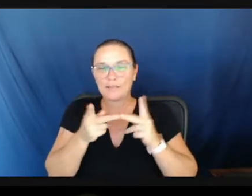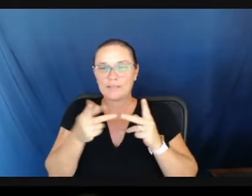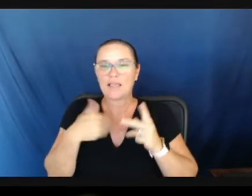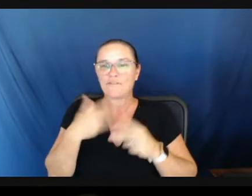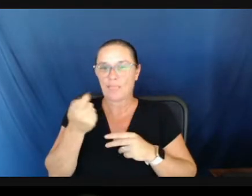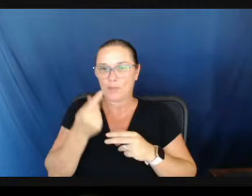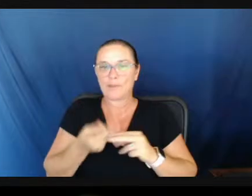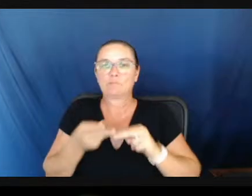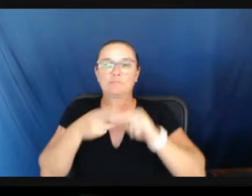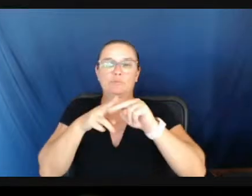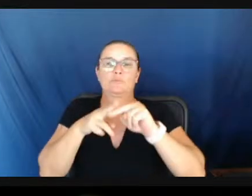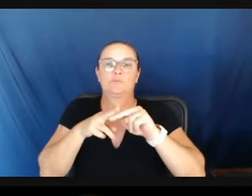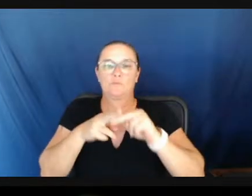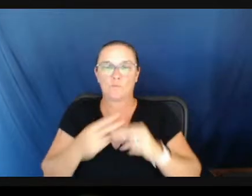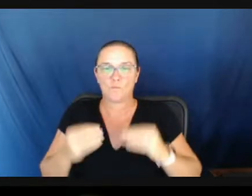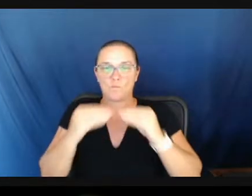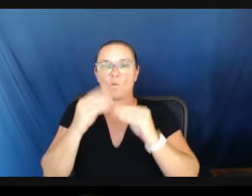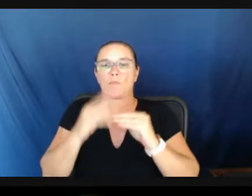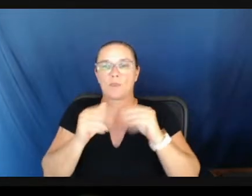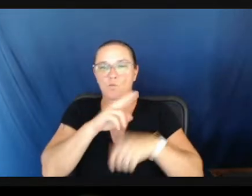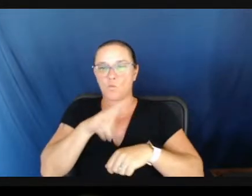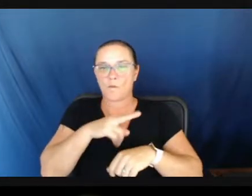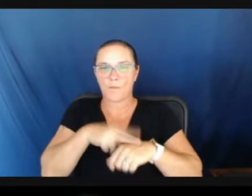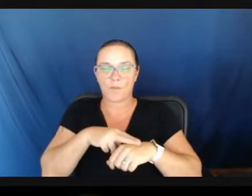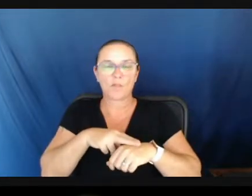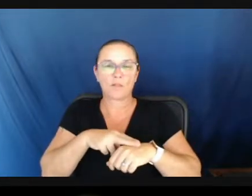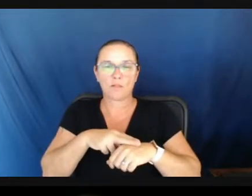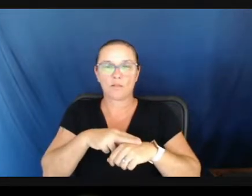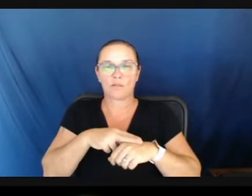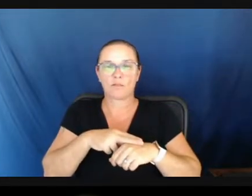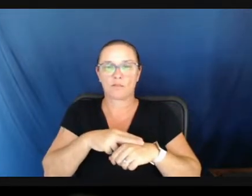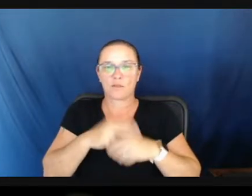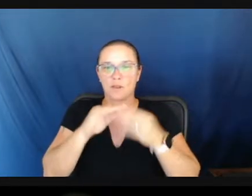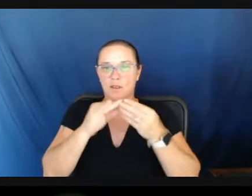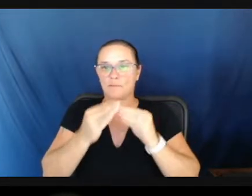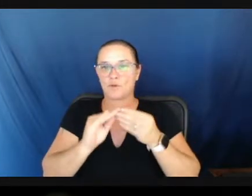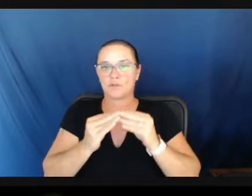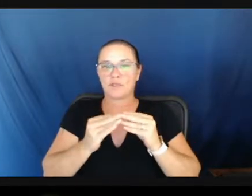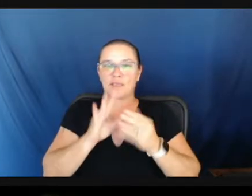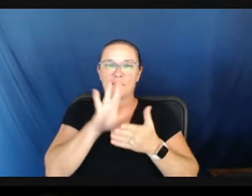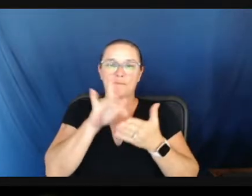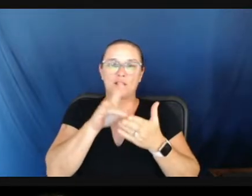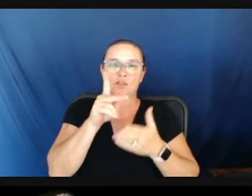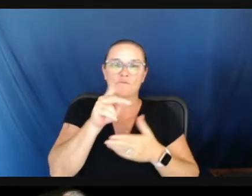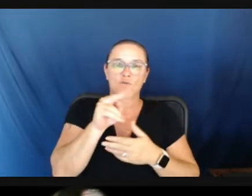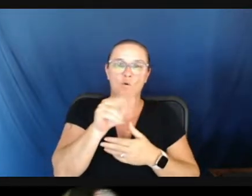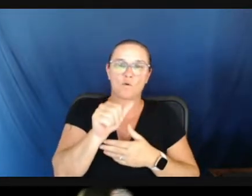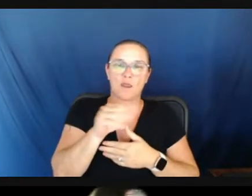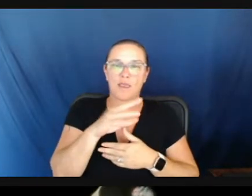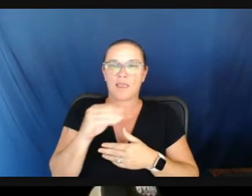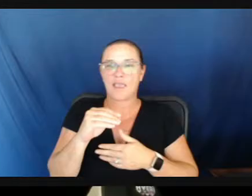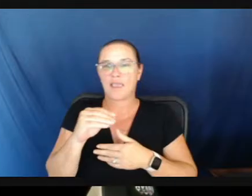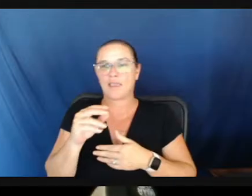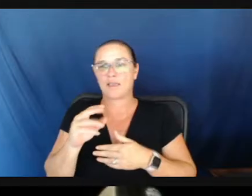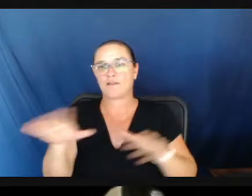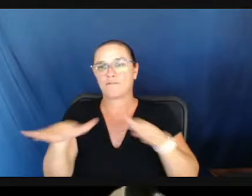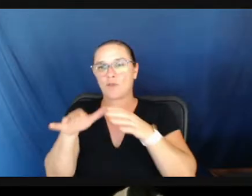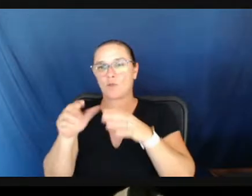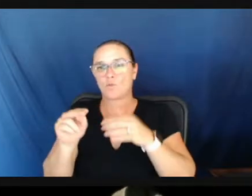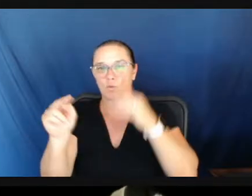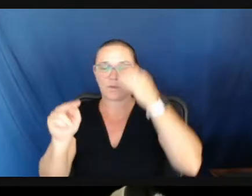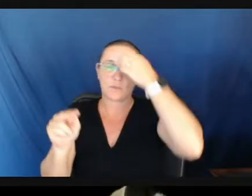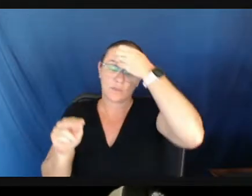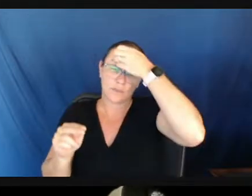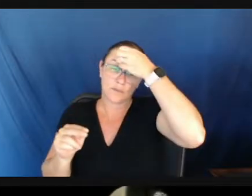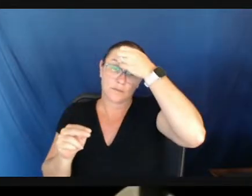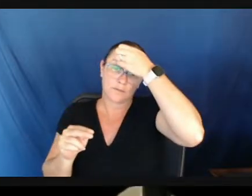higher than usual readings here in the middle South Kona coast and north of Volcano as well. Unclear